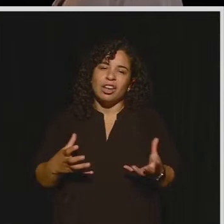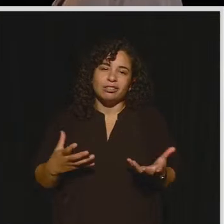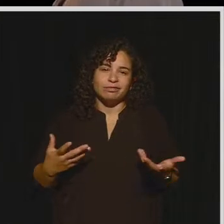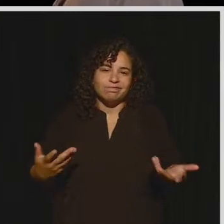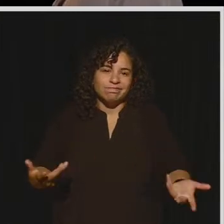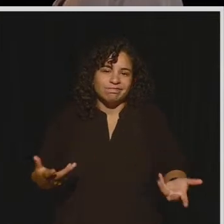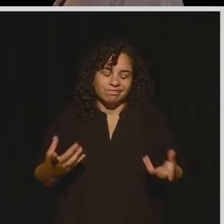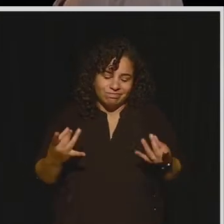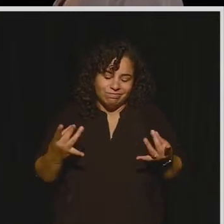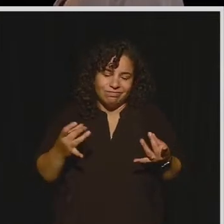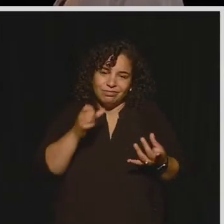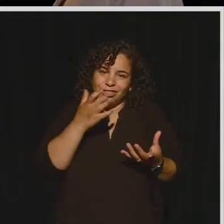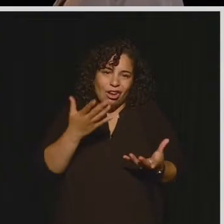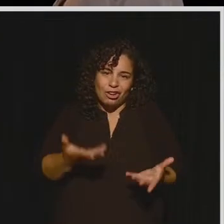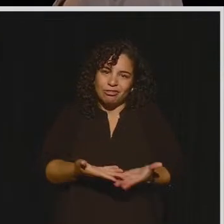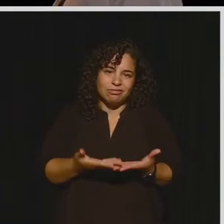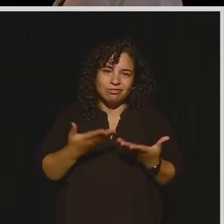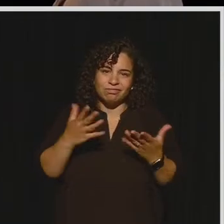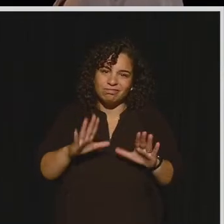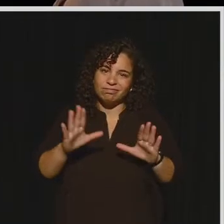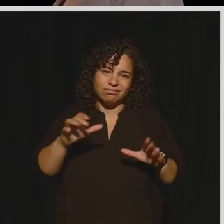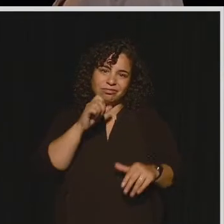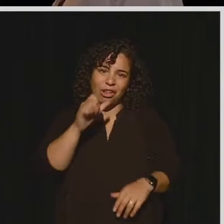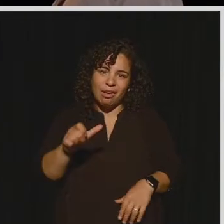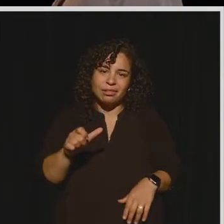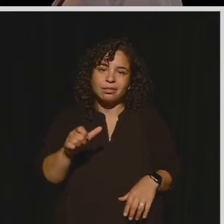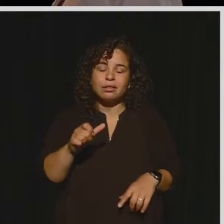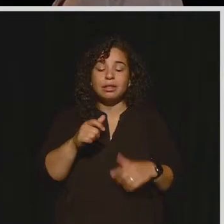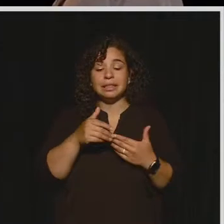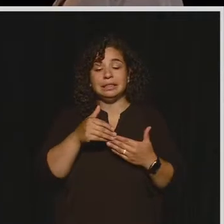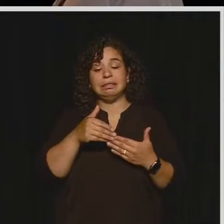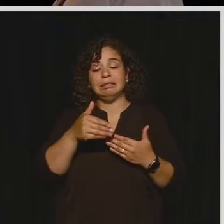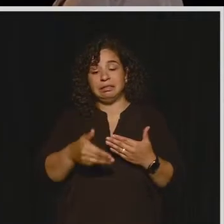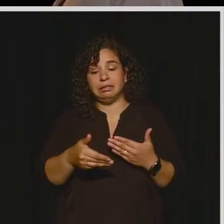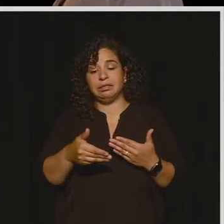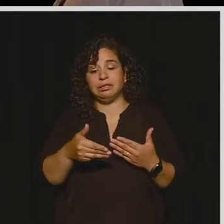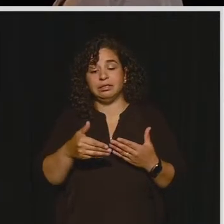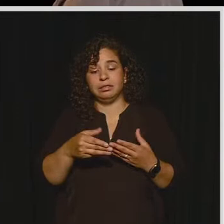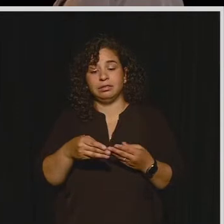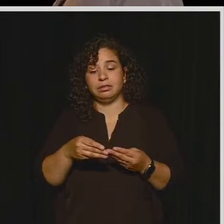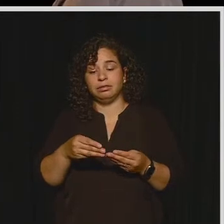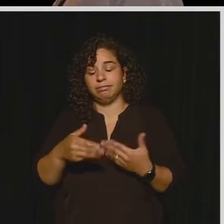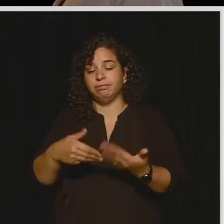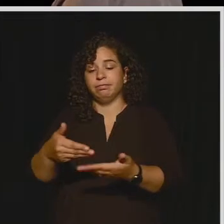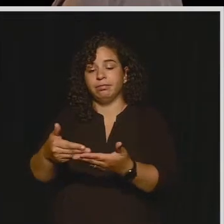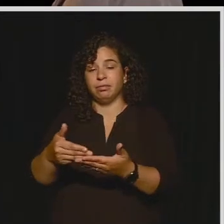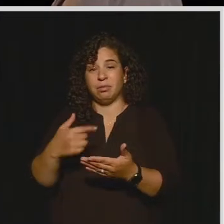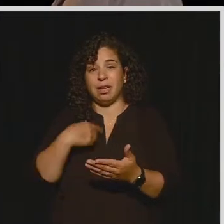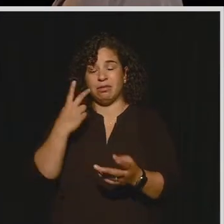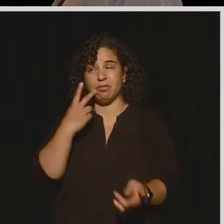not great. And moving past that, I can't imagine that life anymore.